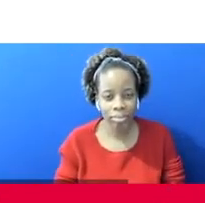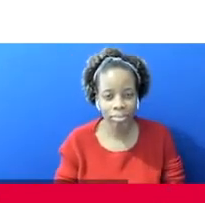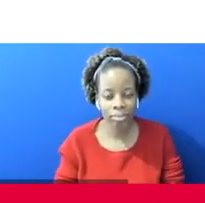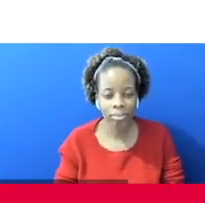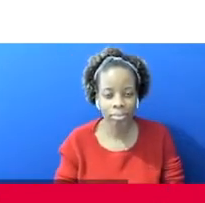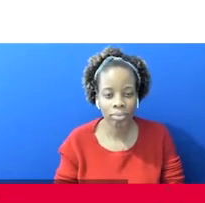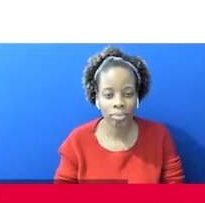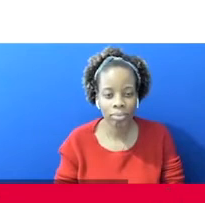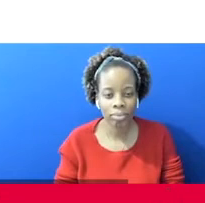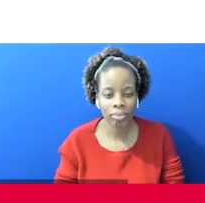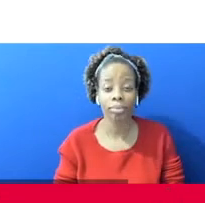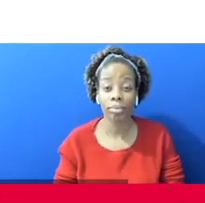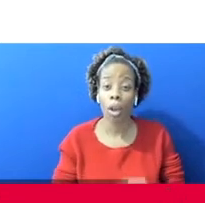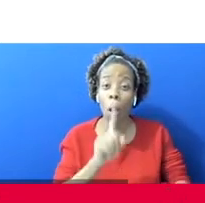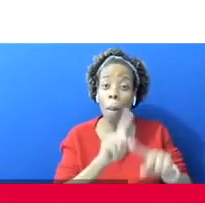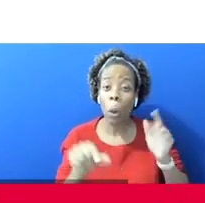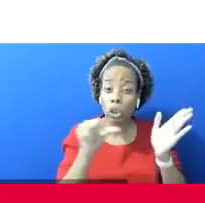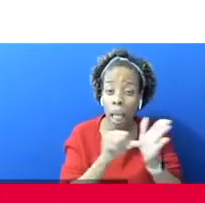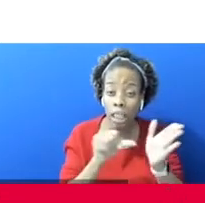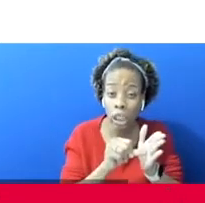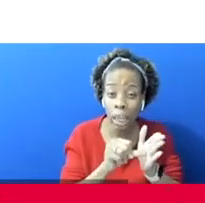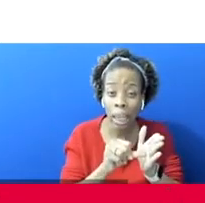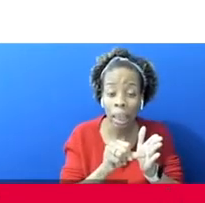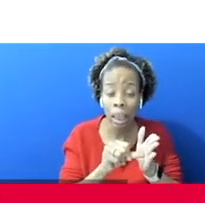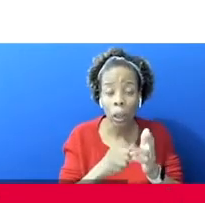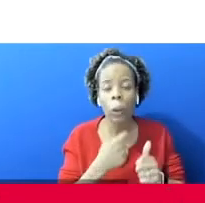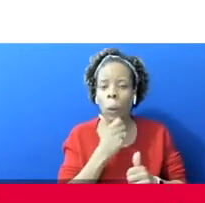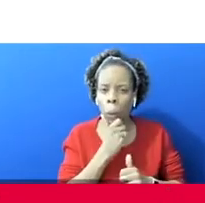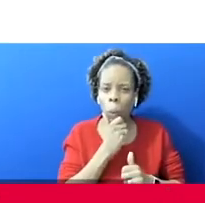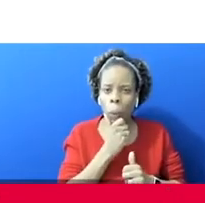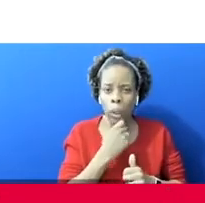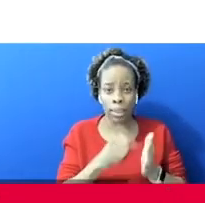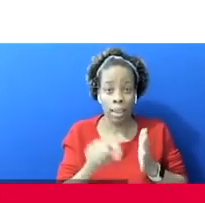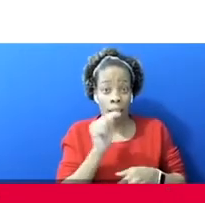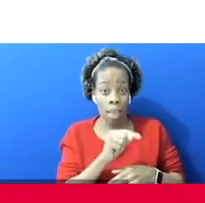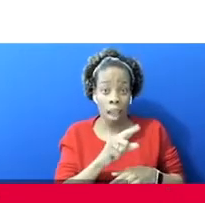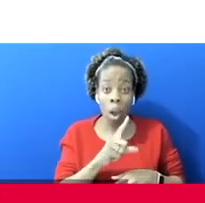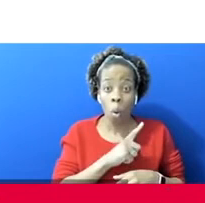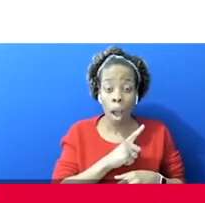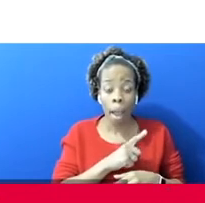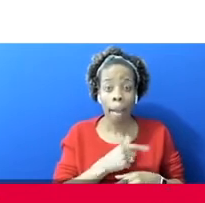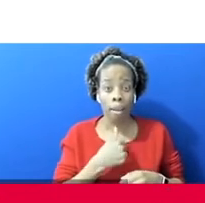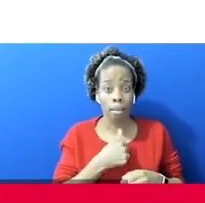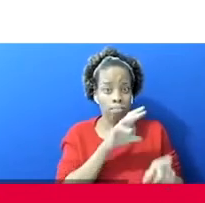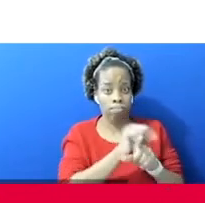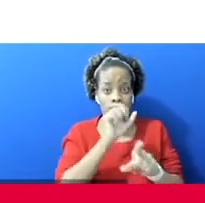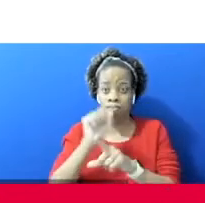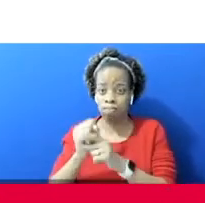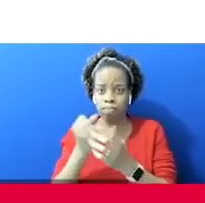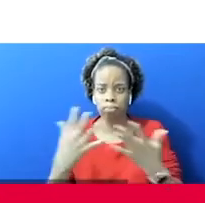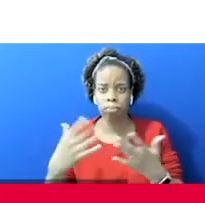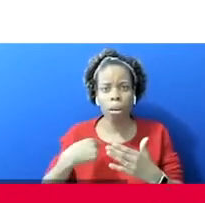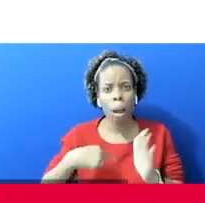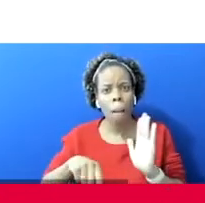I think I want to start with the most challenging, just because I think that that's what I really saw the most. I'm by no means a pessimist